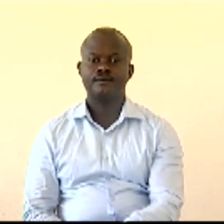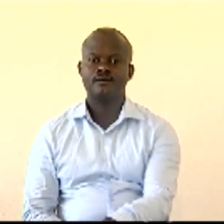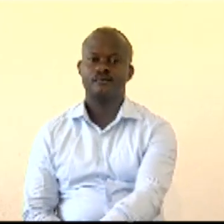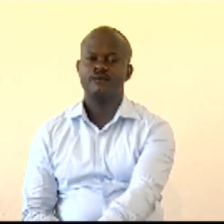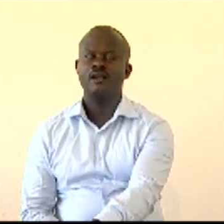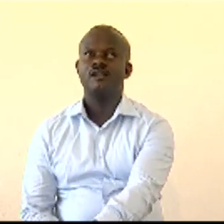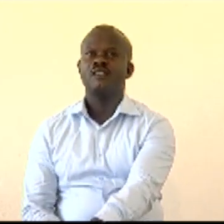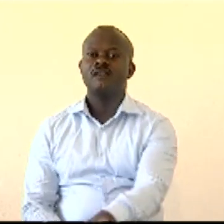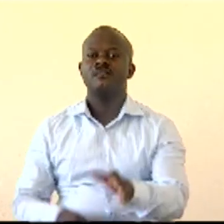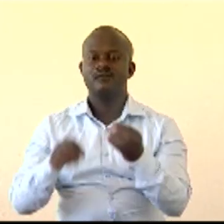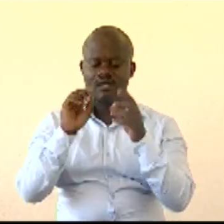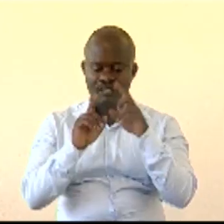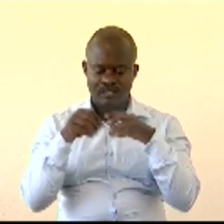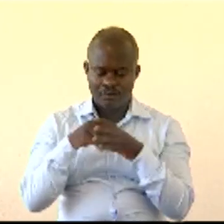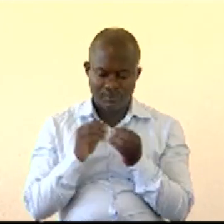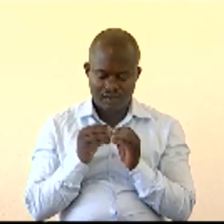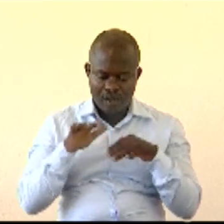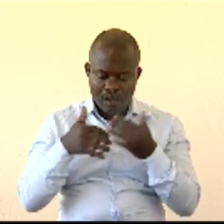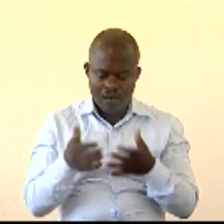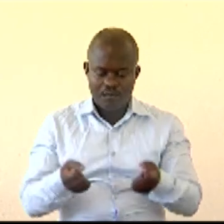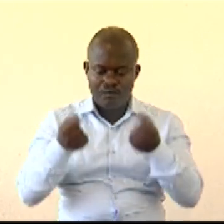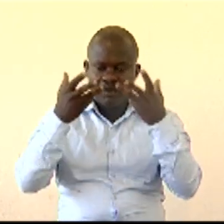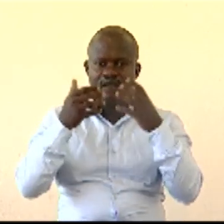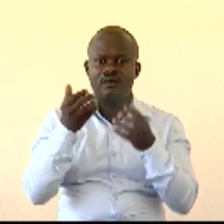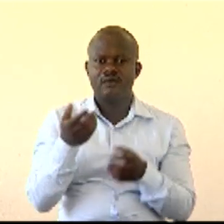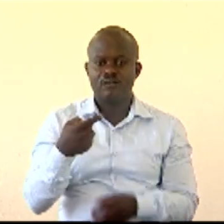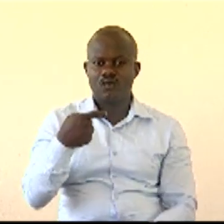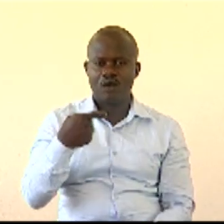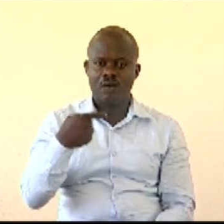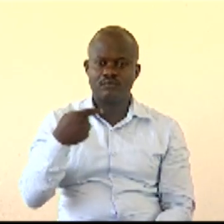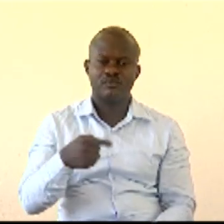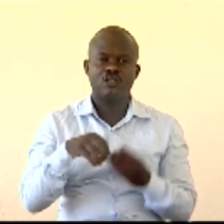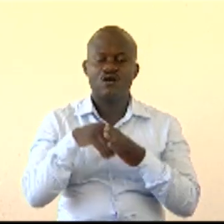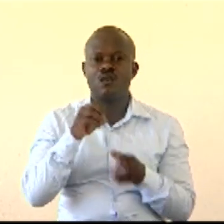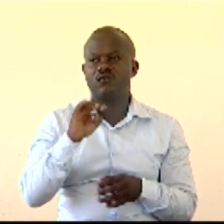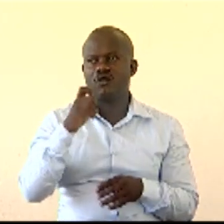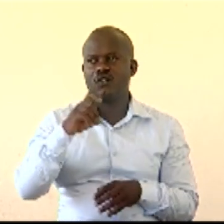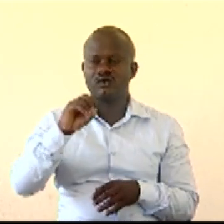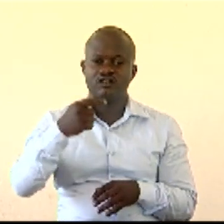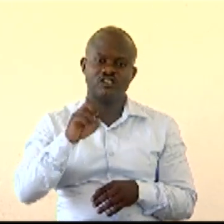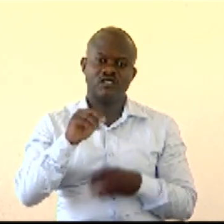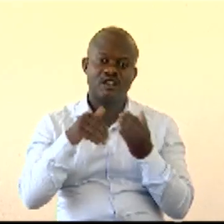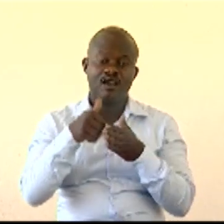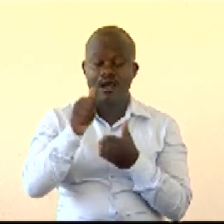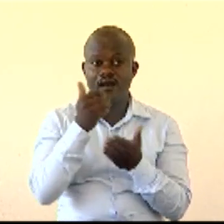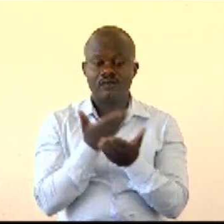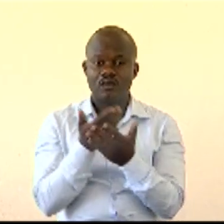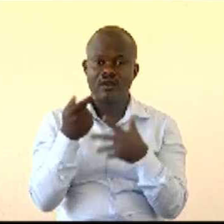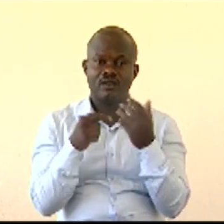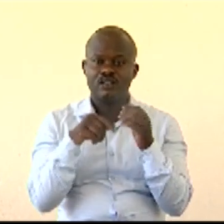Worked example number 1, how many grams of oxygen are required